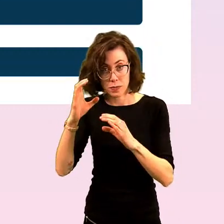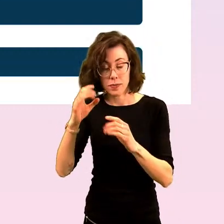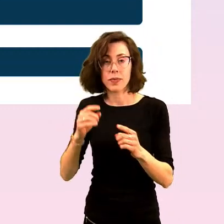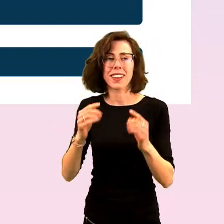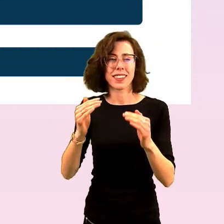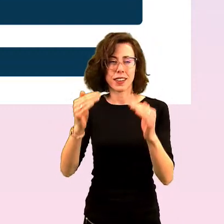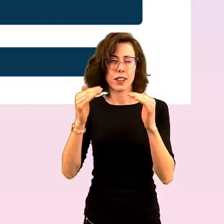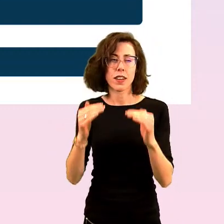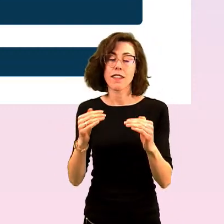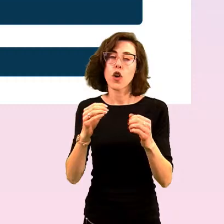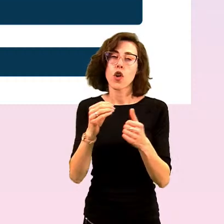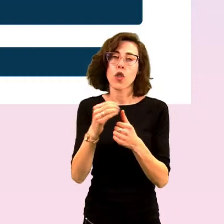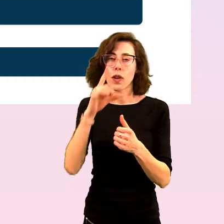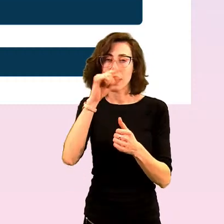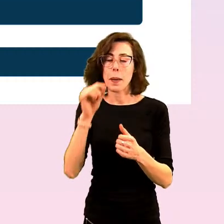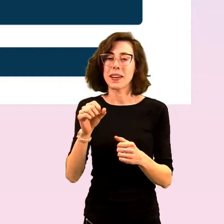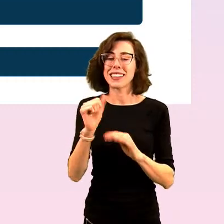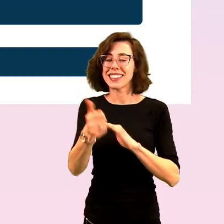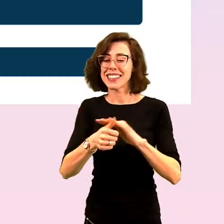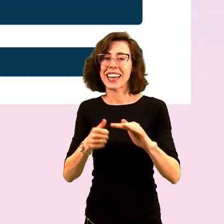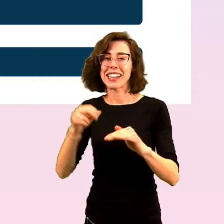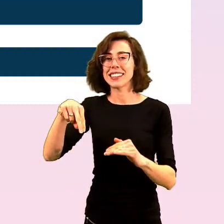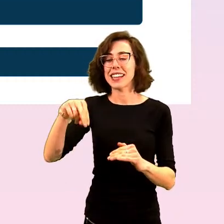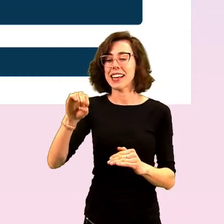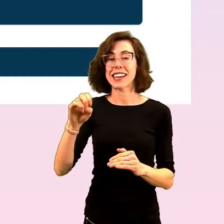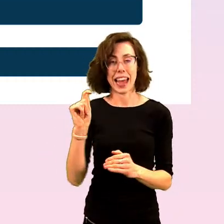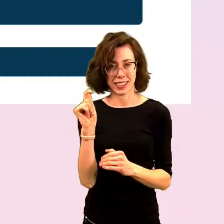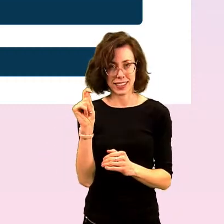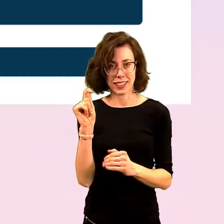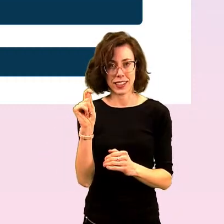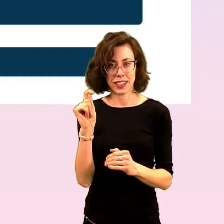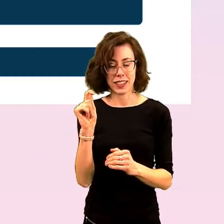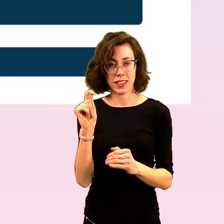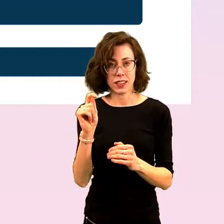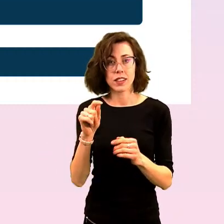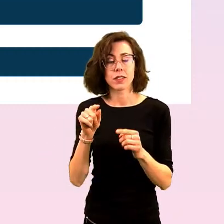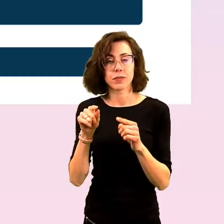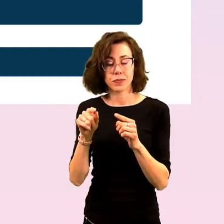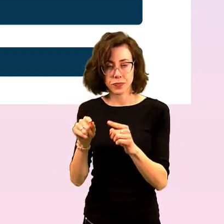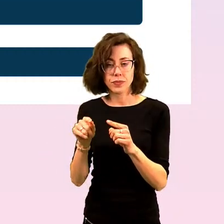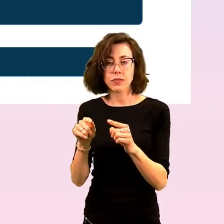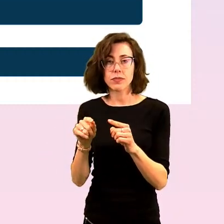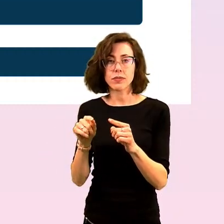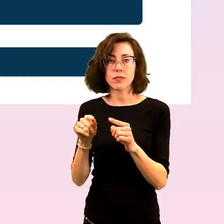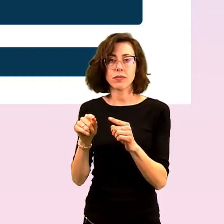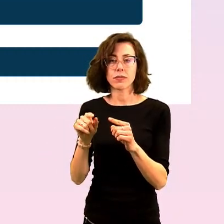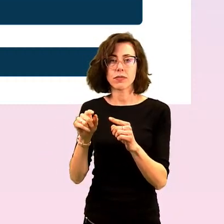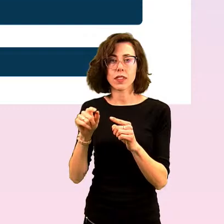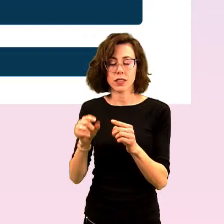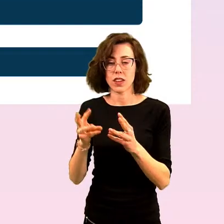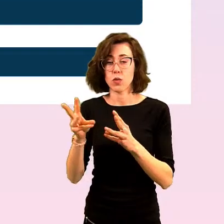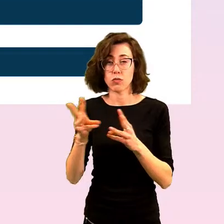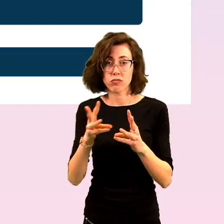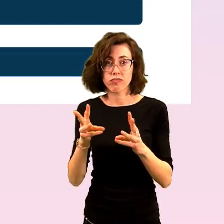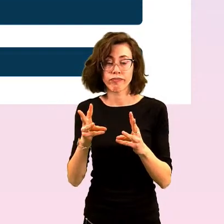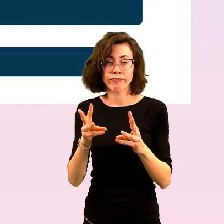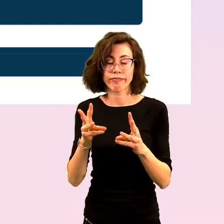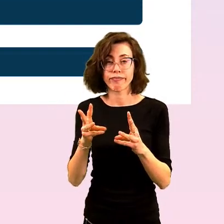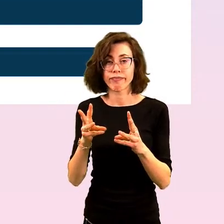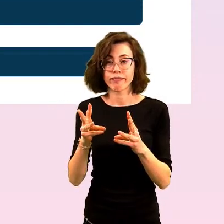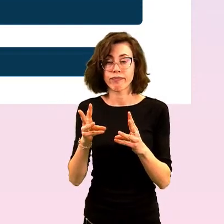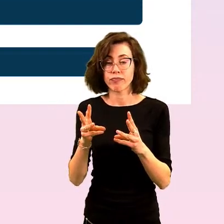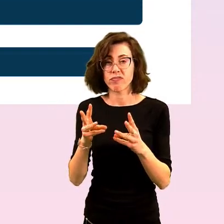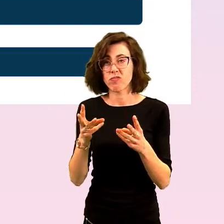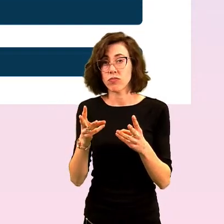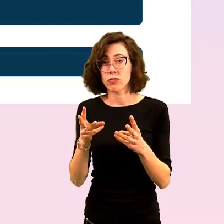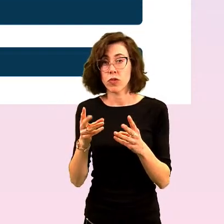SkillsNet. And we work with them in terms of targeted areas. They work on a sectoral basis. So we've been working with them in